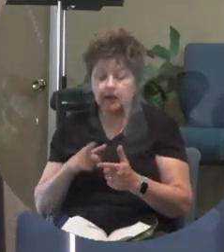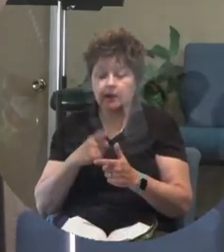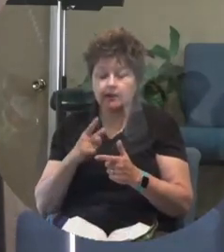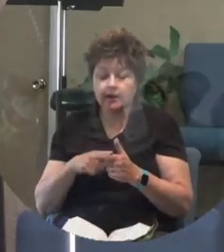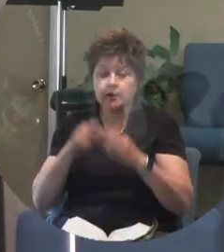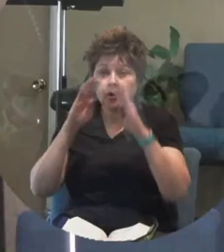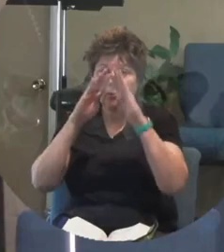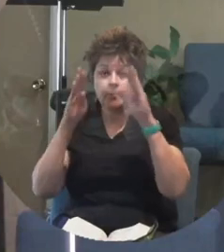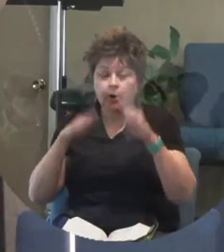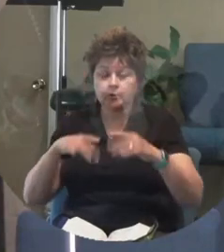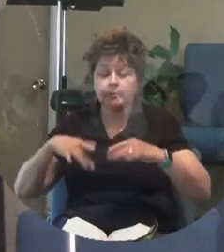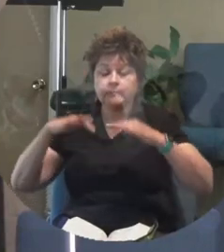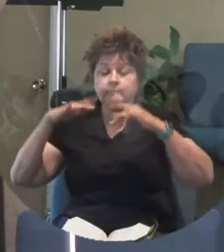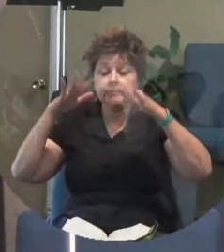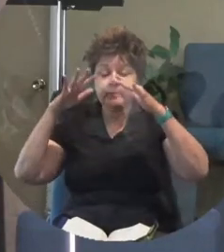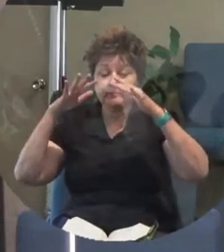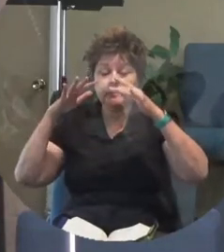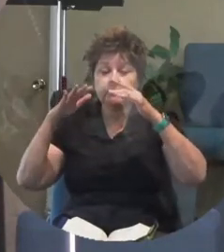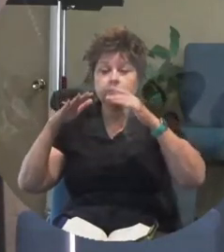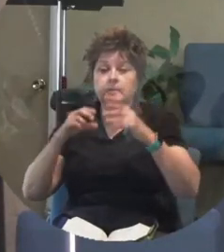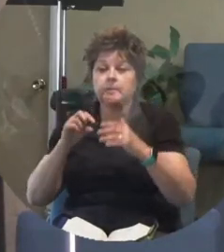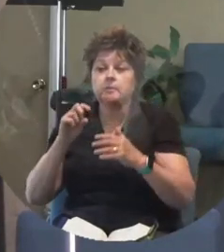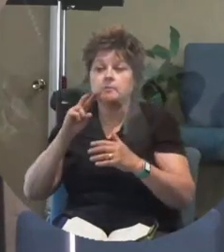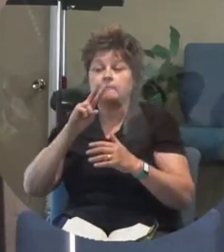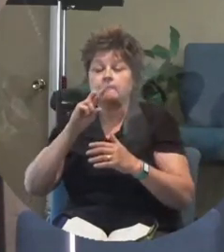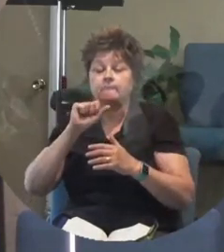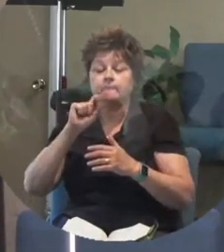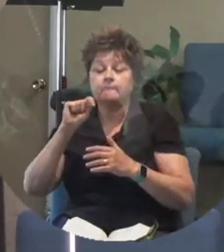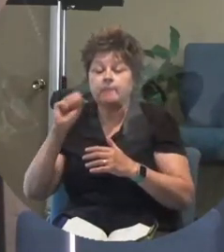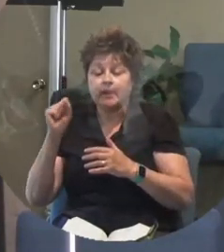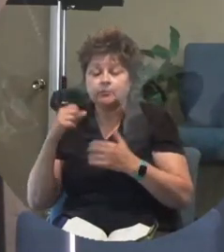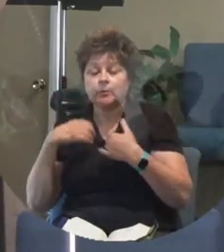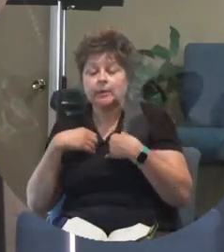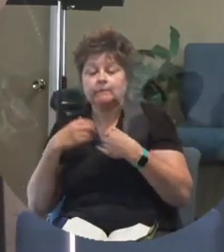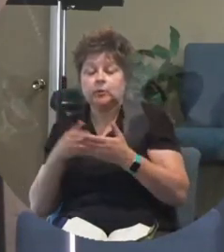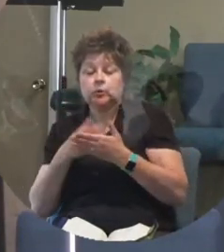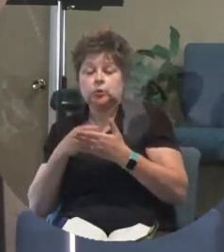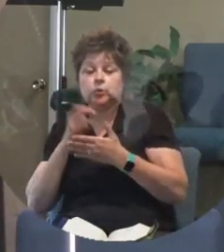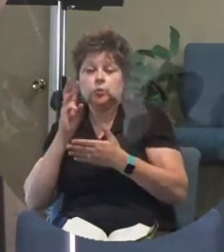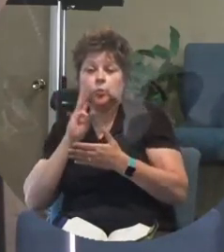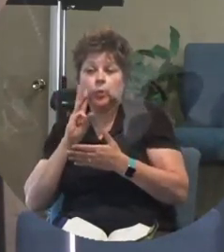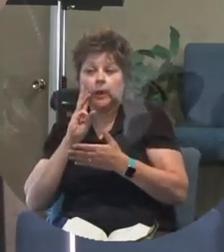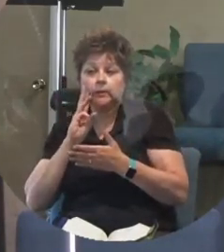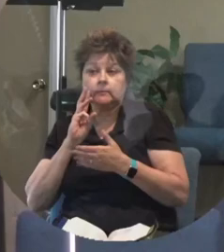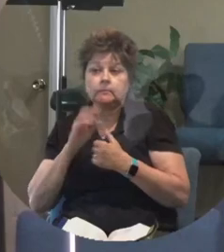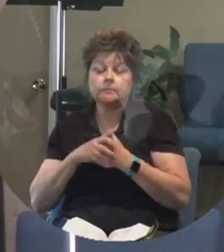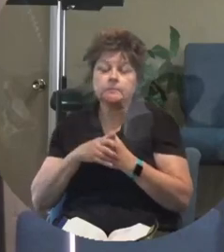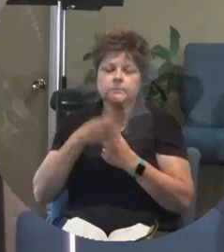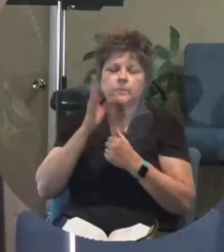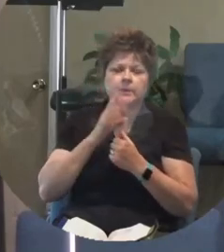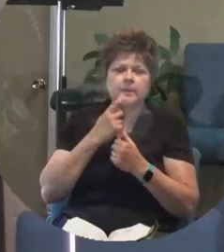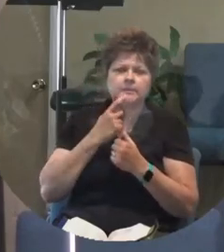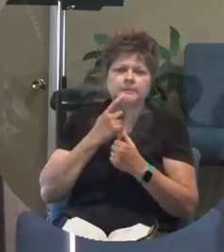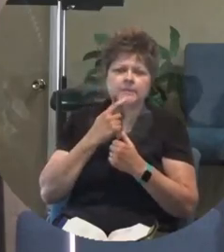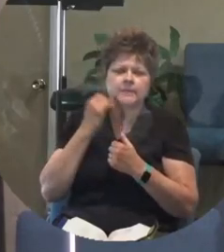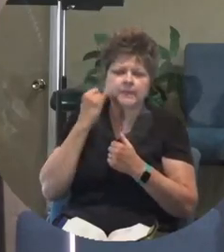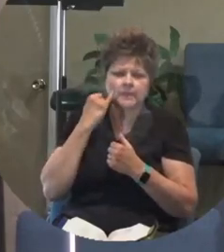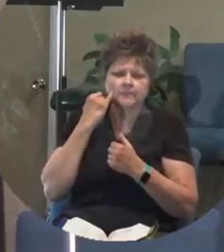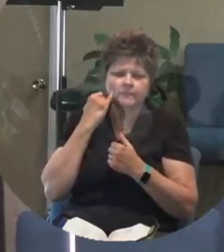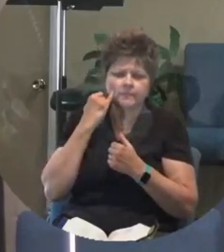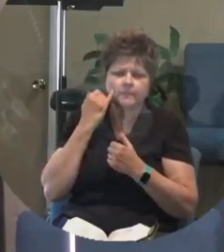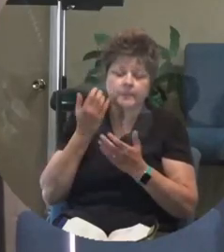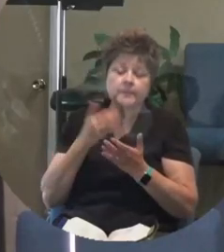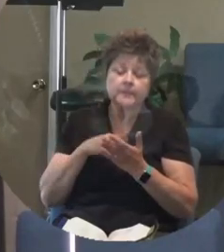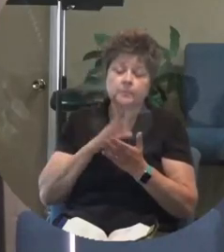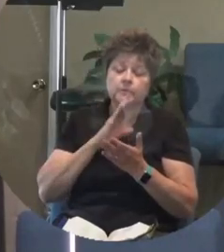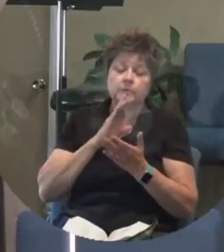will be filled with plenty, and your vats will overflow with new wine. So basically, God's saying, if you, and again, we're